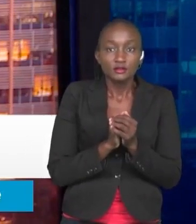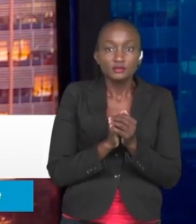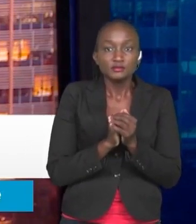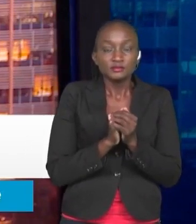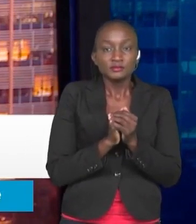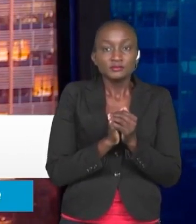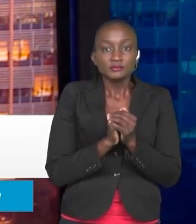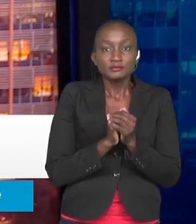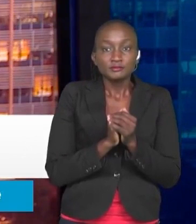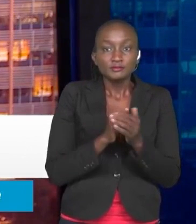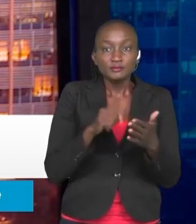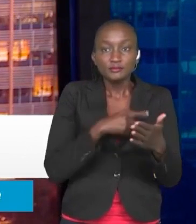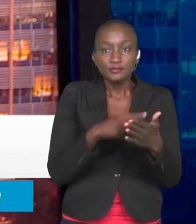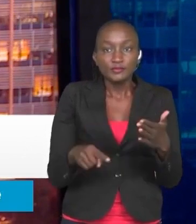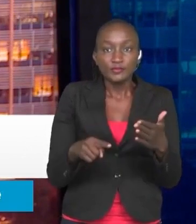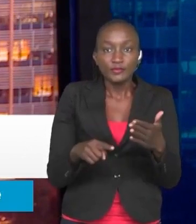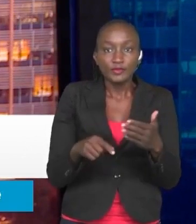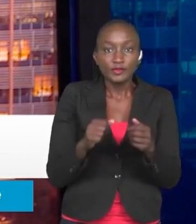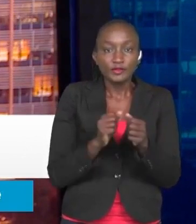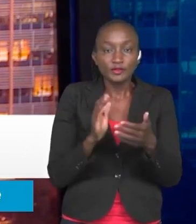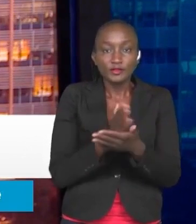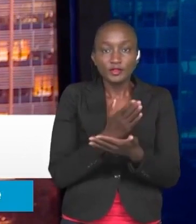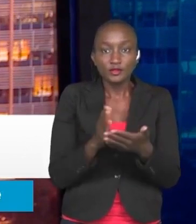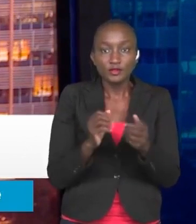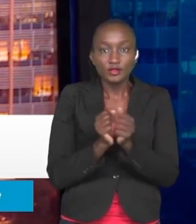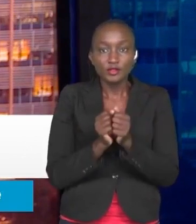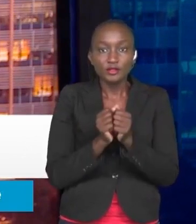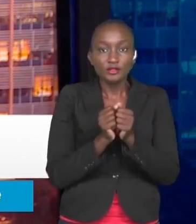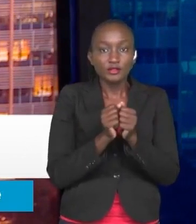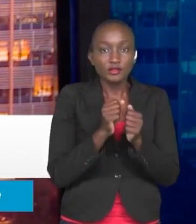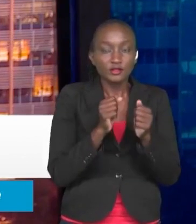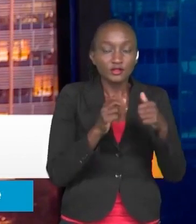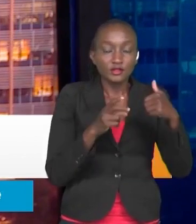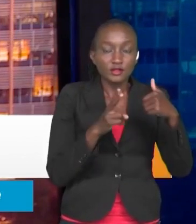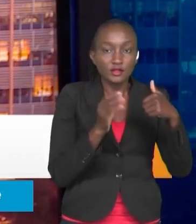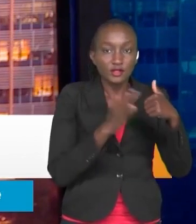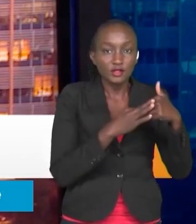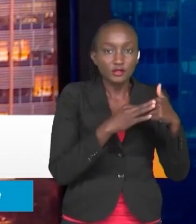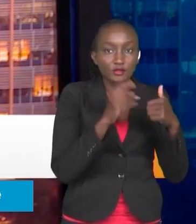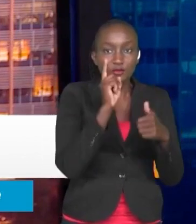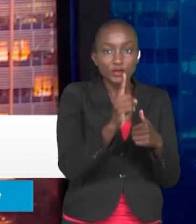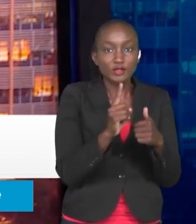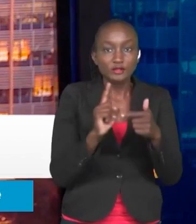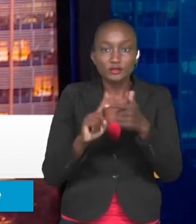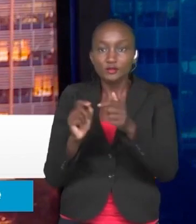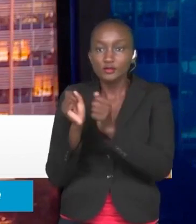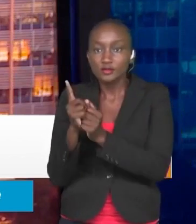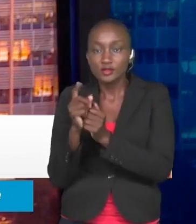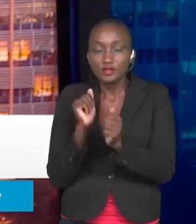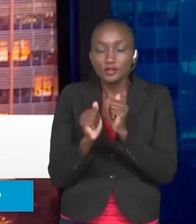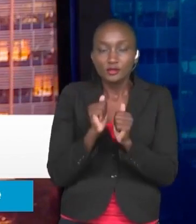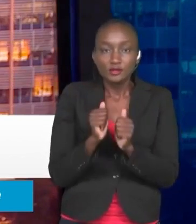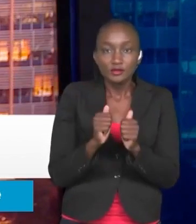invalidate the constitutional validity of Section 8(1) okay, and Section 11, uh-huh, of the Sexual Offences Act that deal with